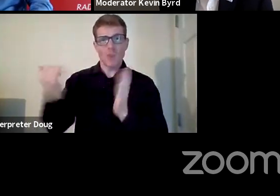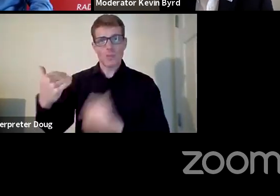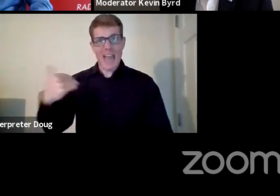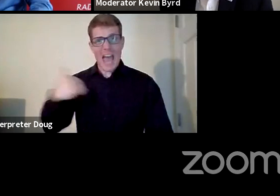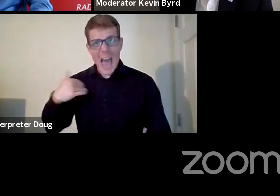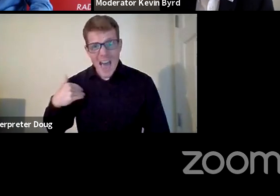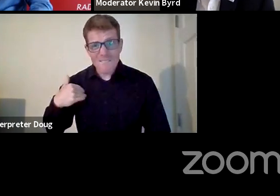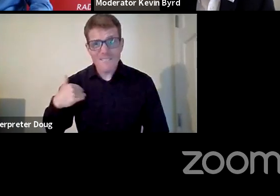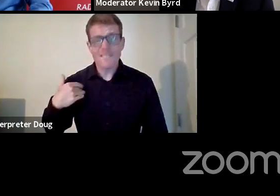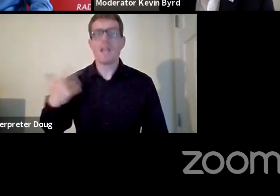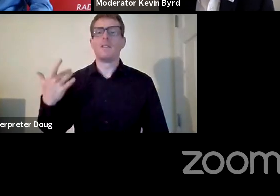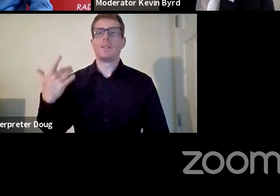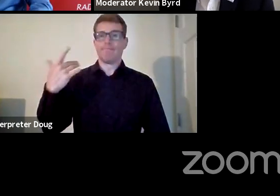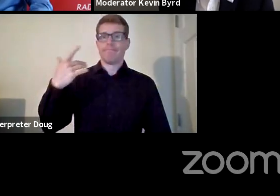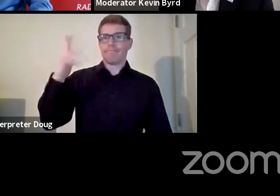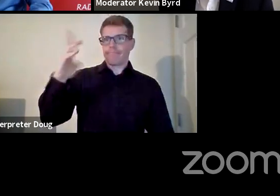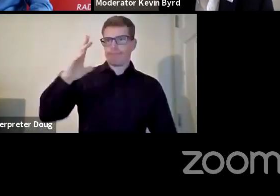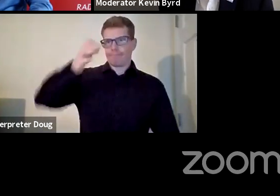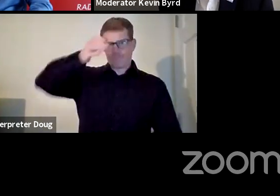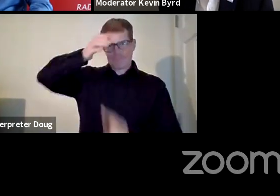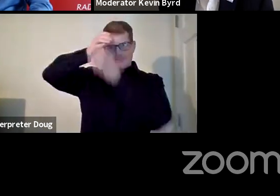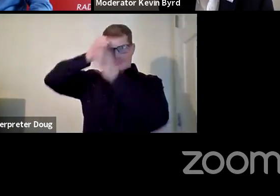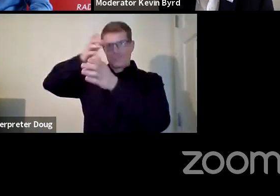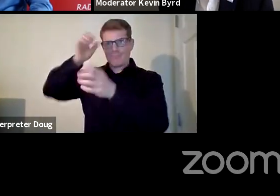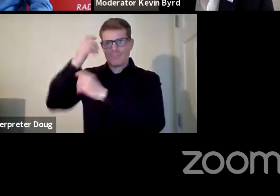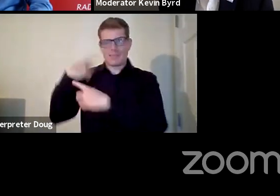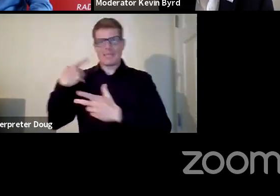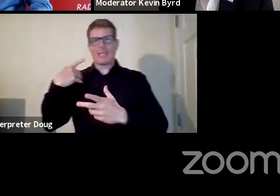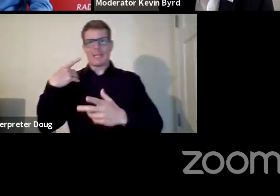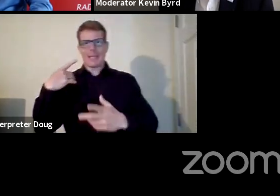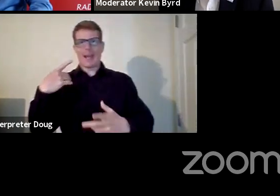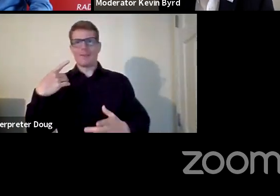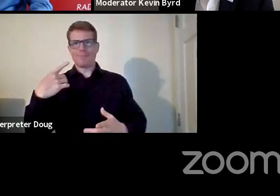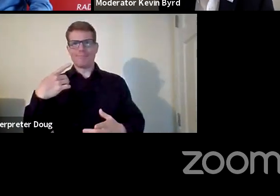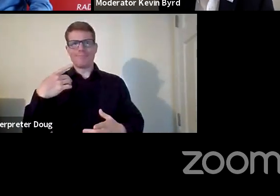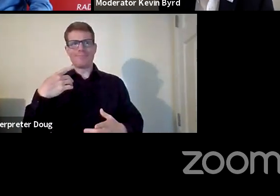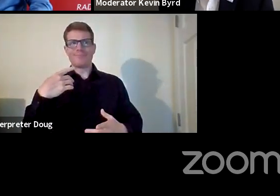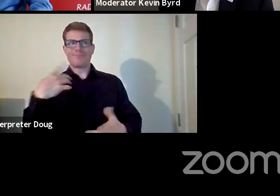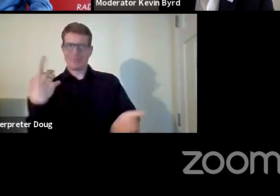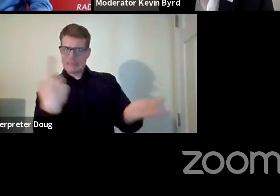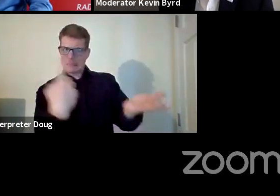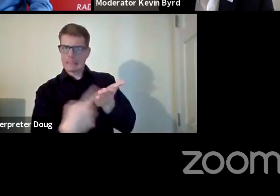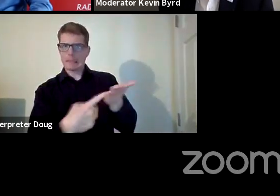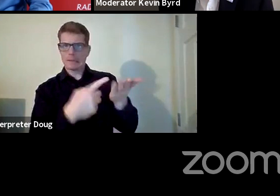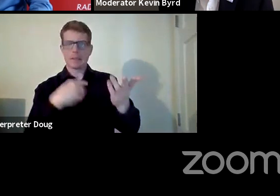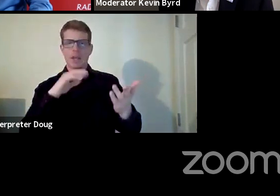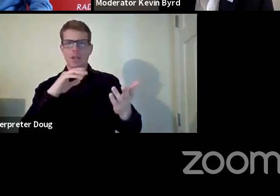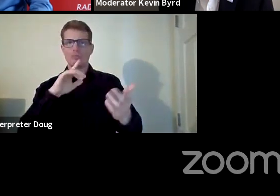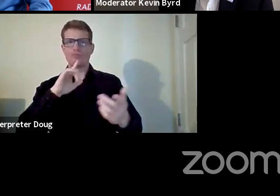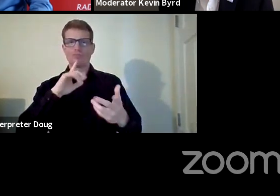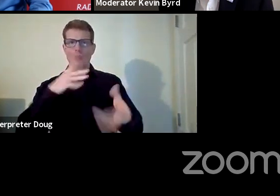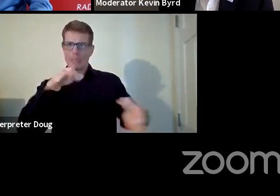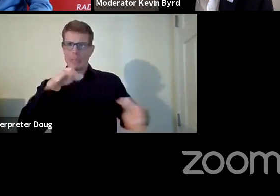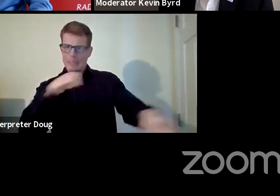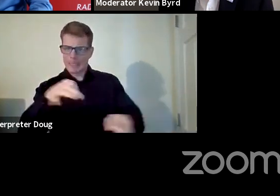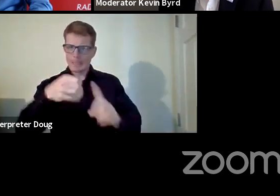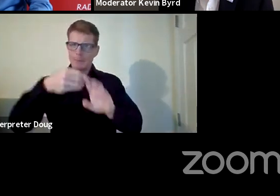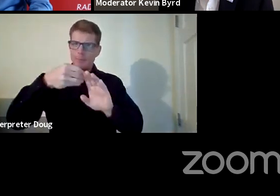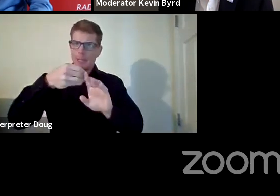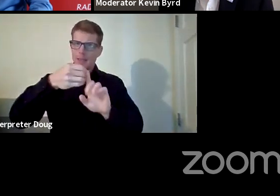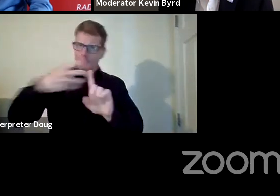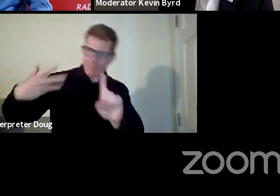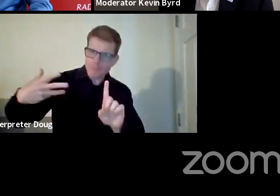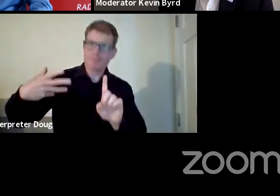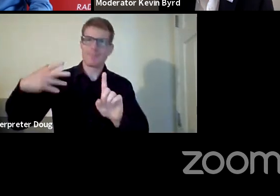to forget to mention that we have probably 20 or 30 faculty at least on the Virginia